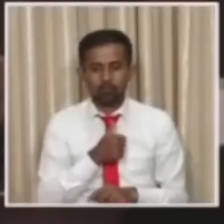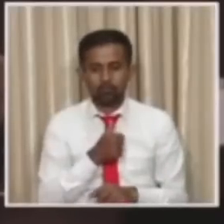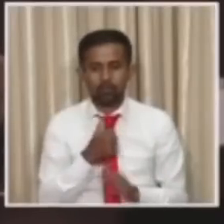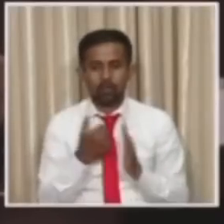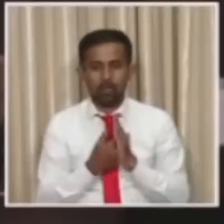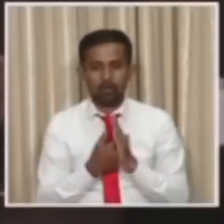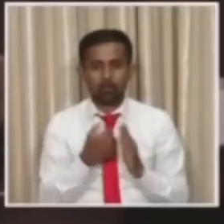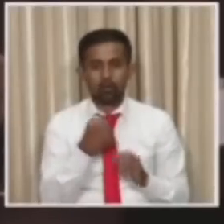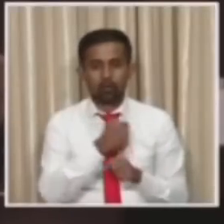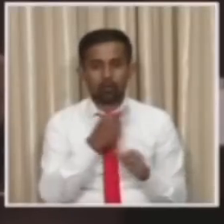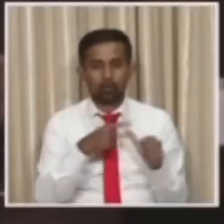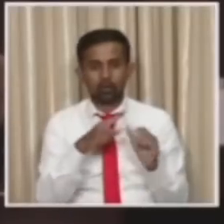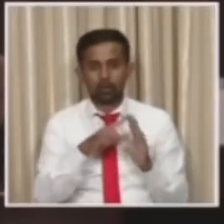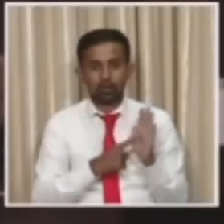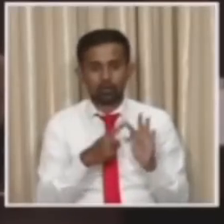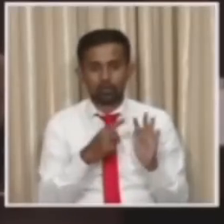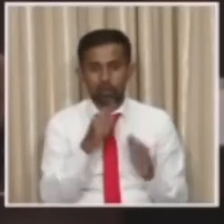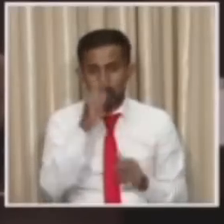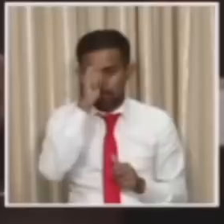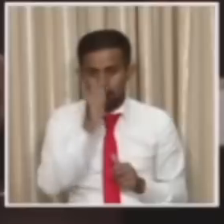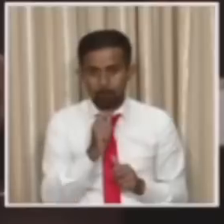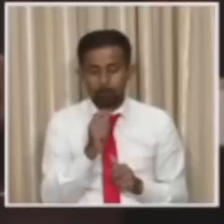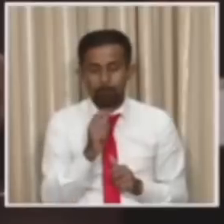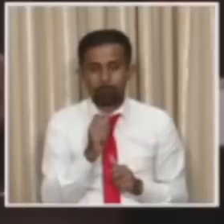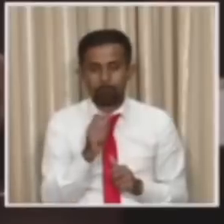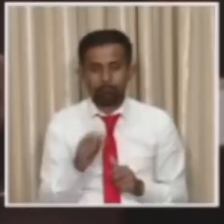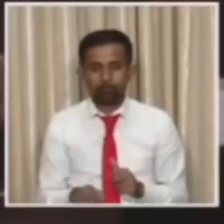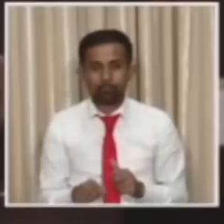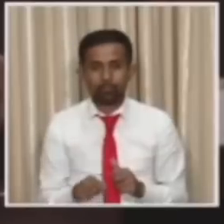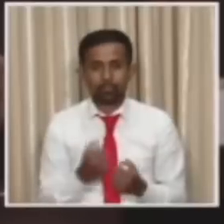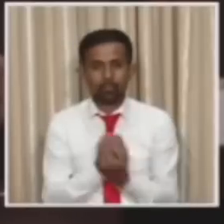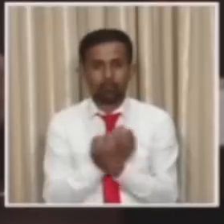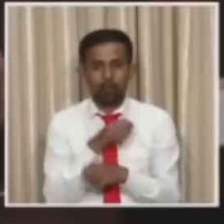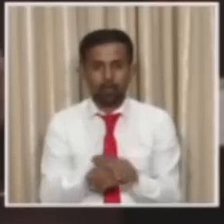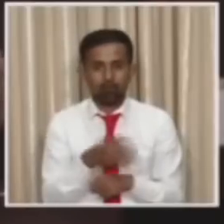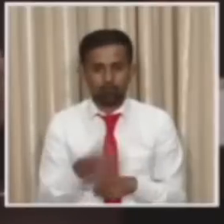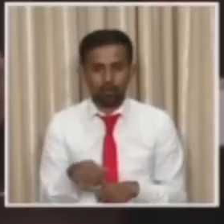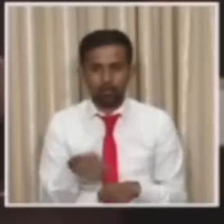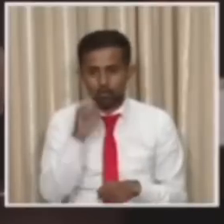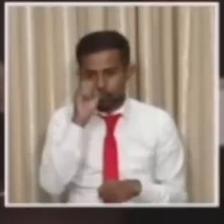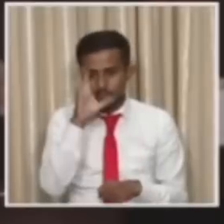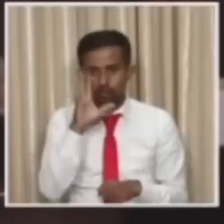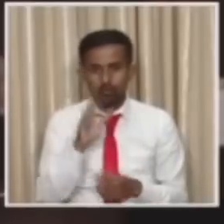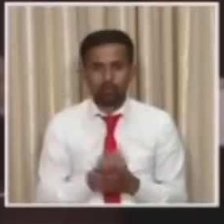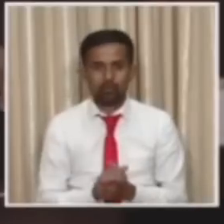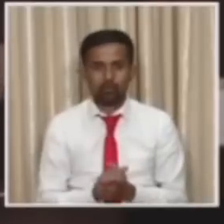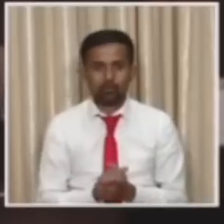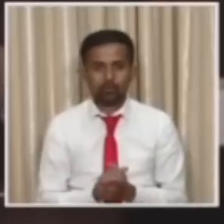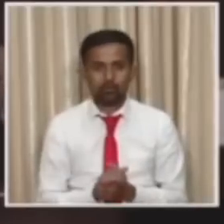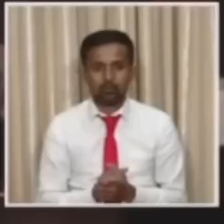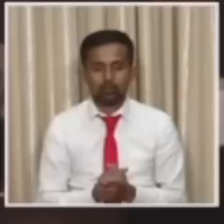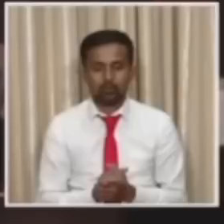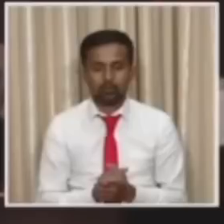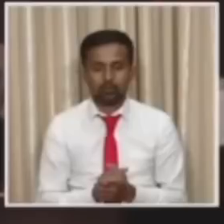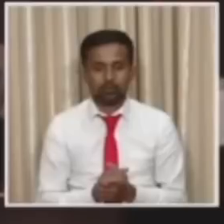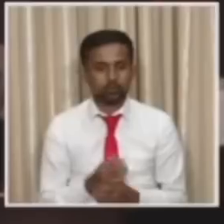into the custody of the police this morning and it's very disturbing to see that as all parliamentarians irrespective